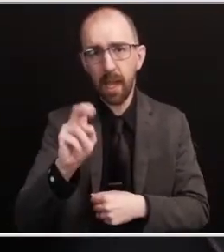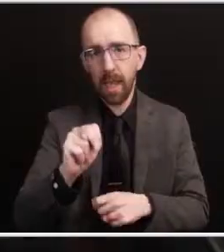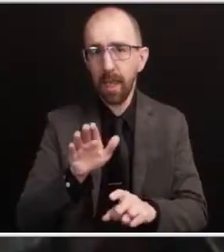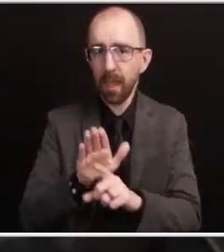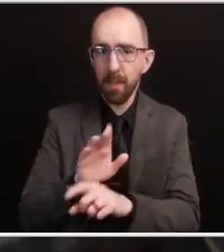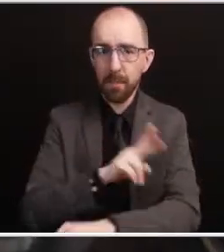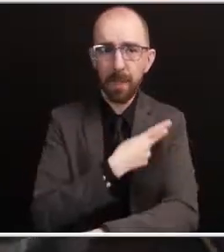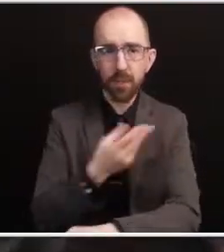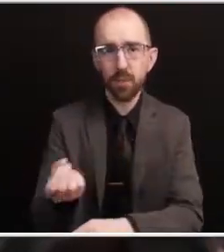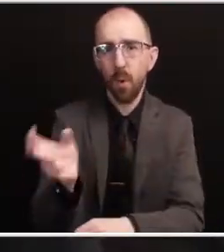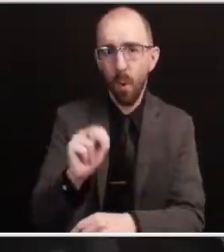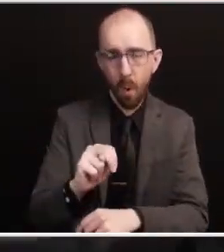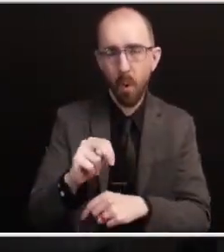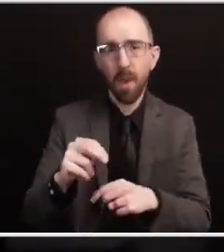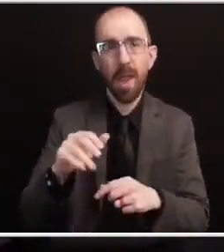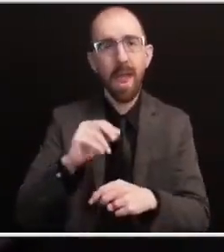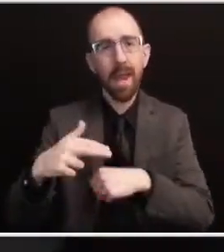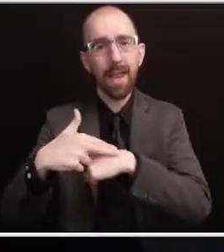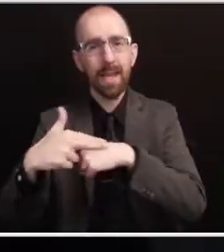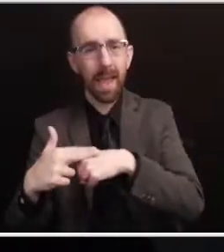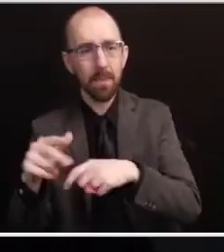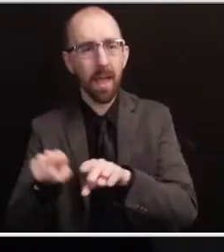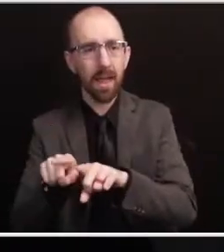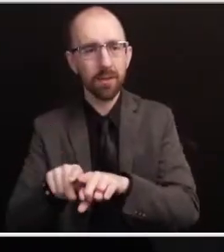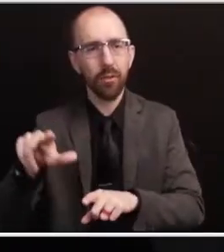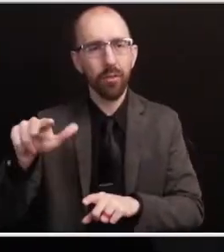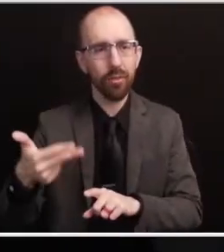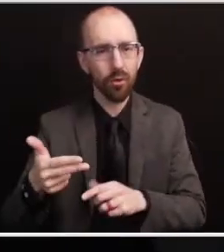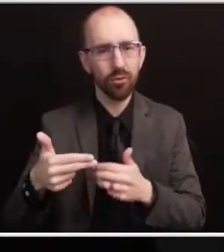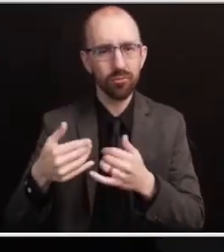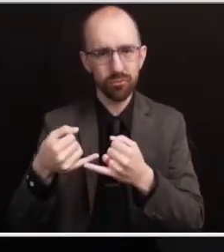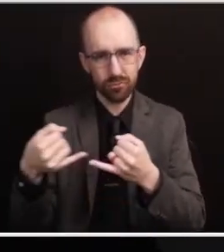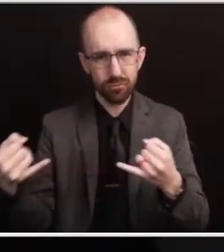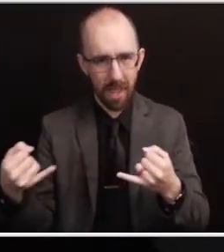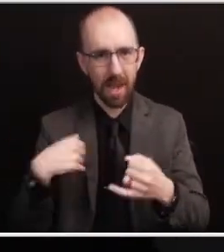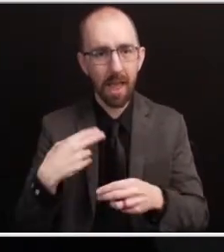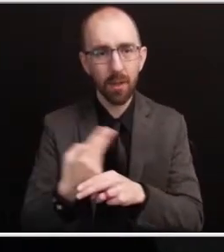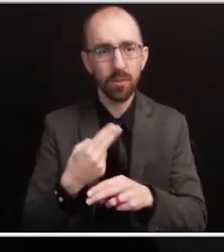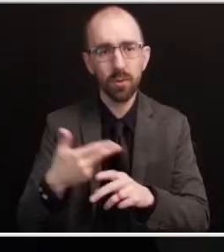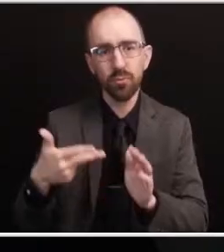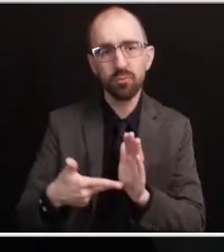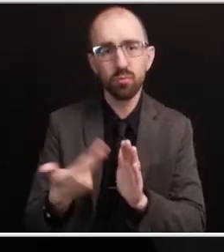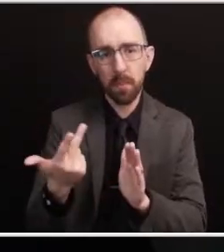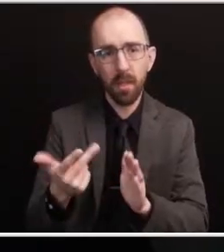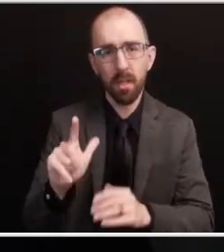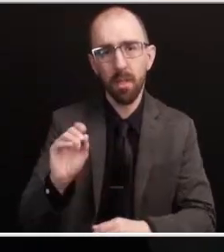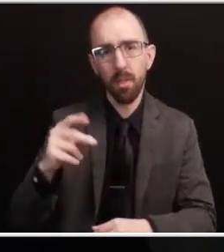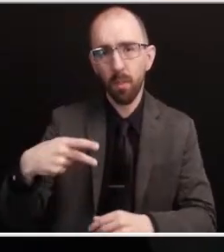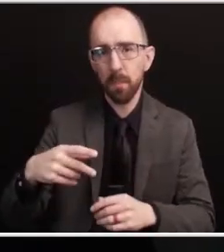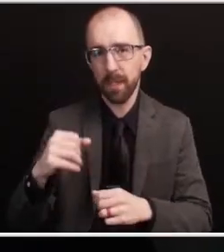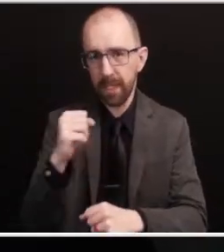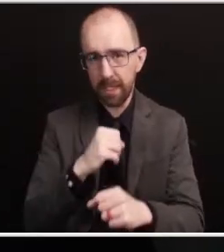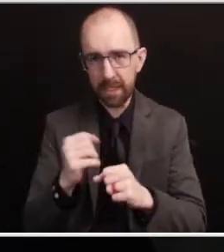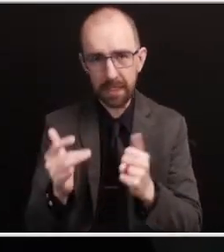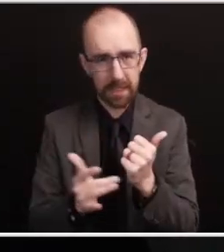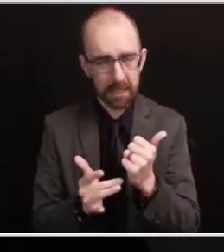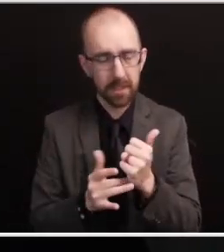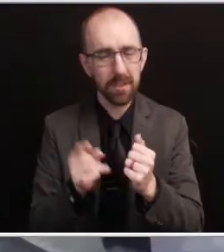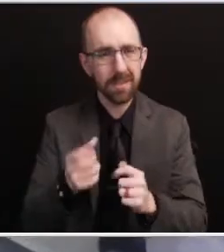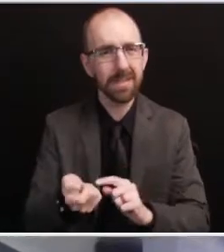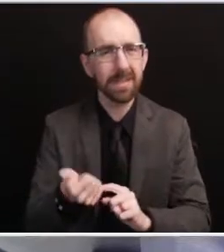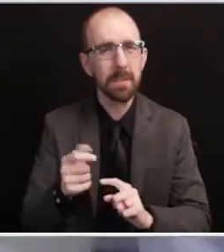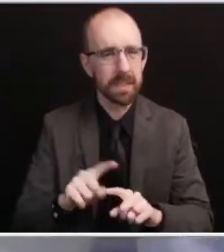third, the tape as their third strand. I do a triple loop technique, which is